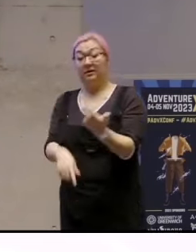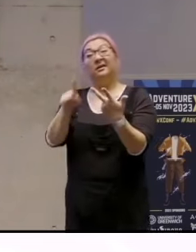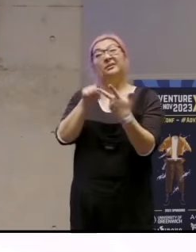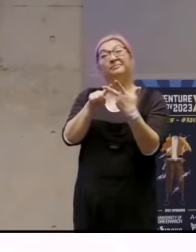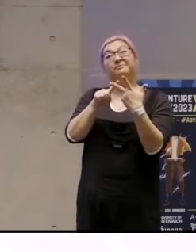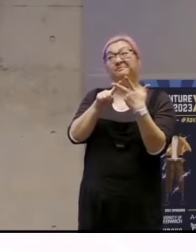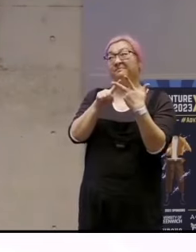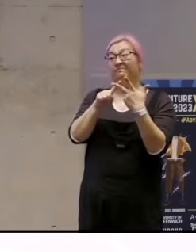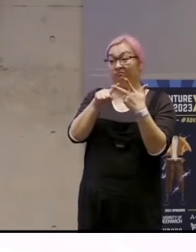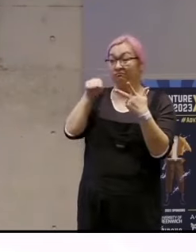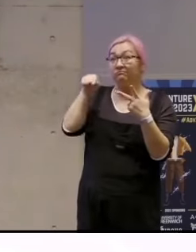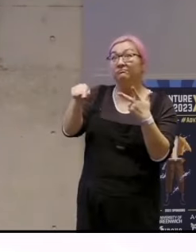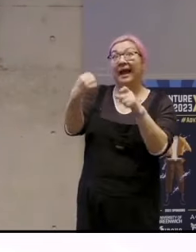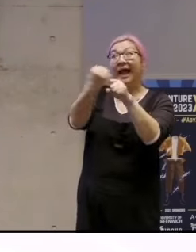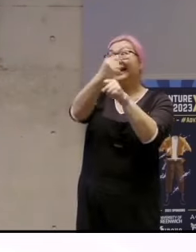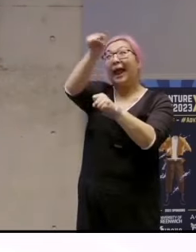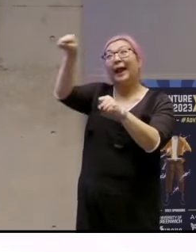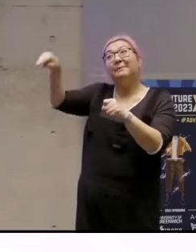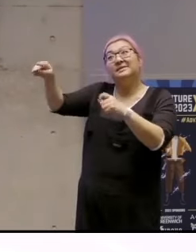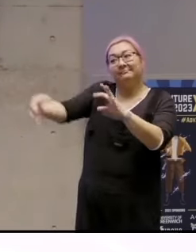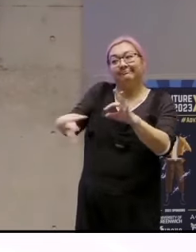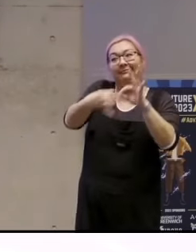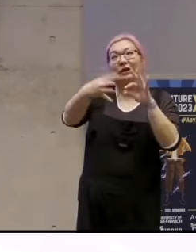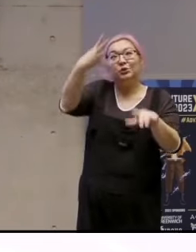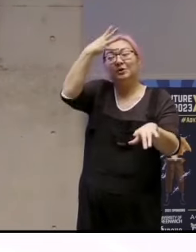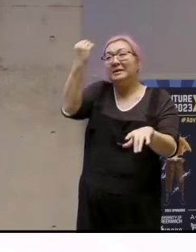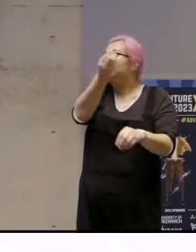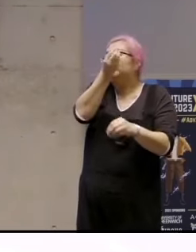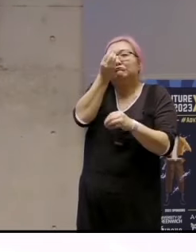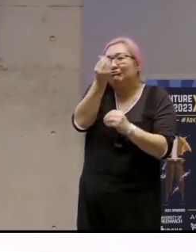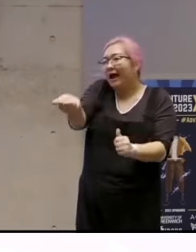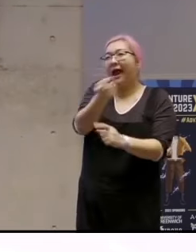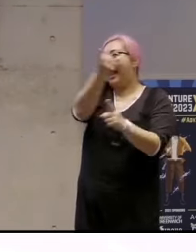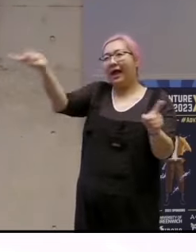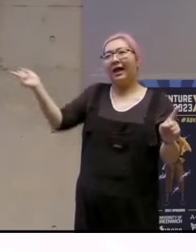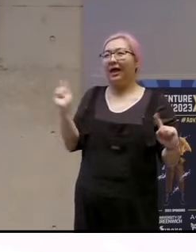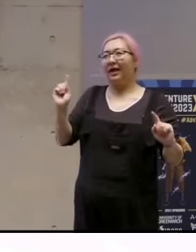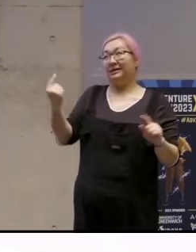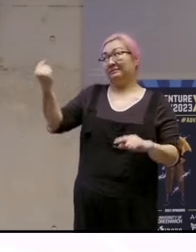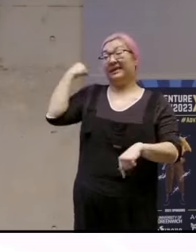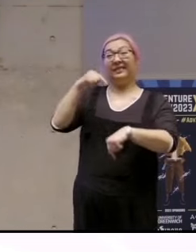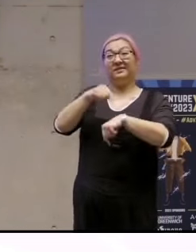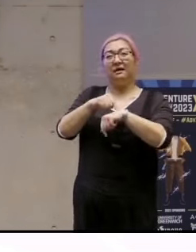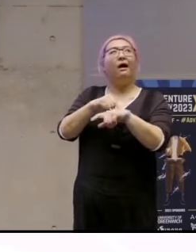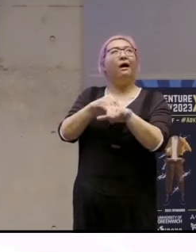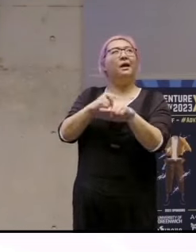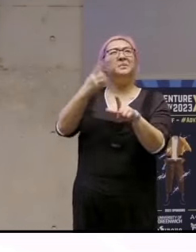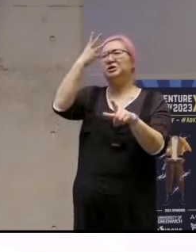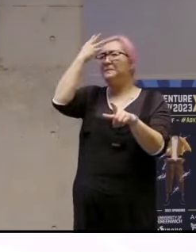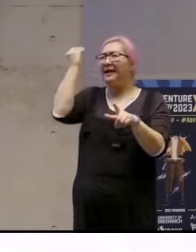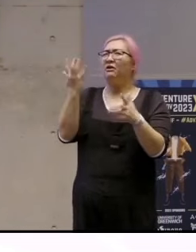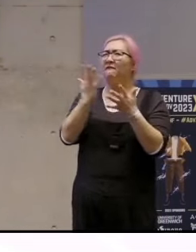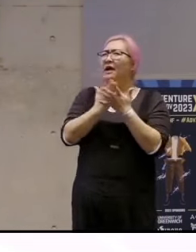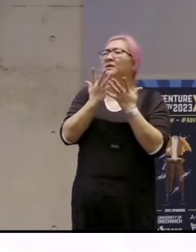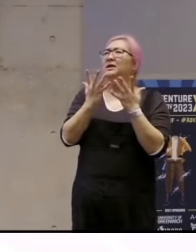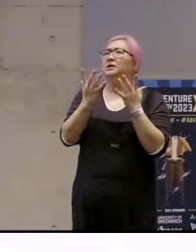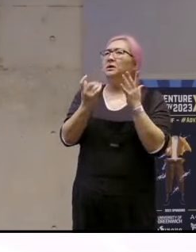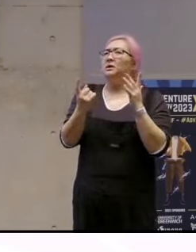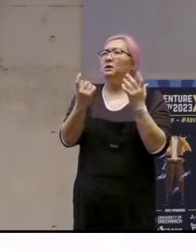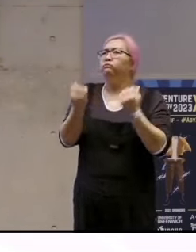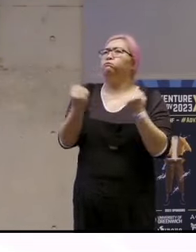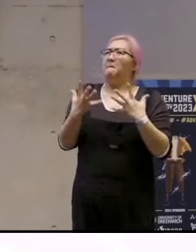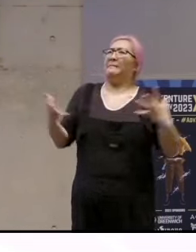it's unique, and it was extremely topical at the time. You know, dementia was in the news a lot, and the World